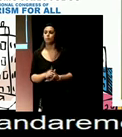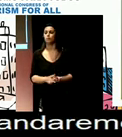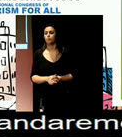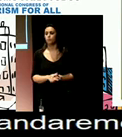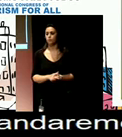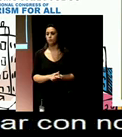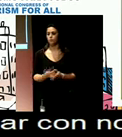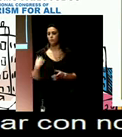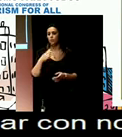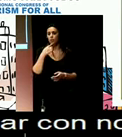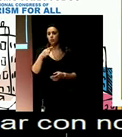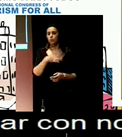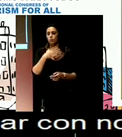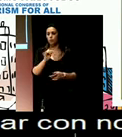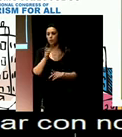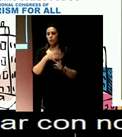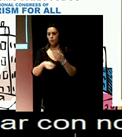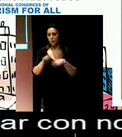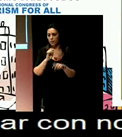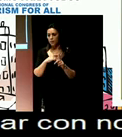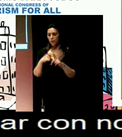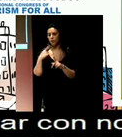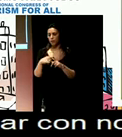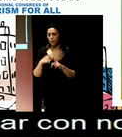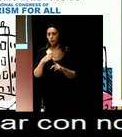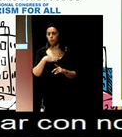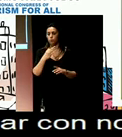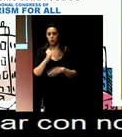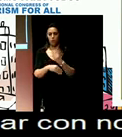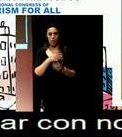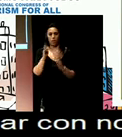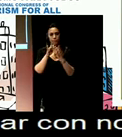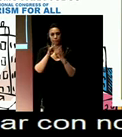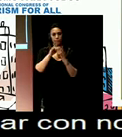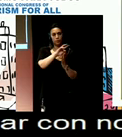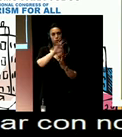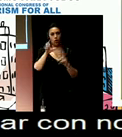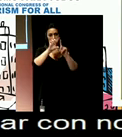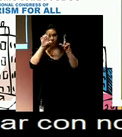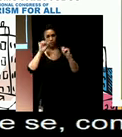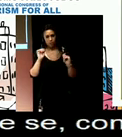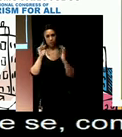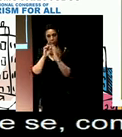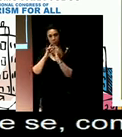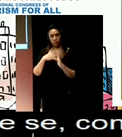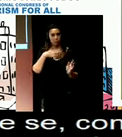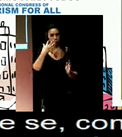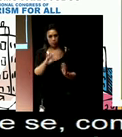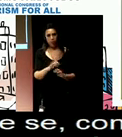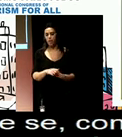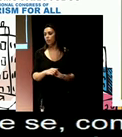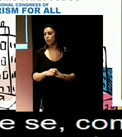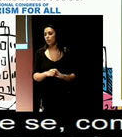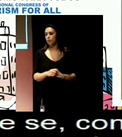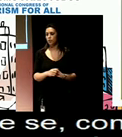you can build relationships with other entities working in the same field as you, get educational data, academic